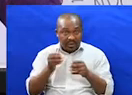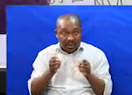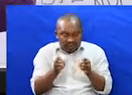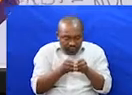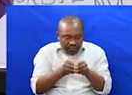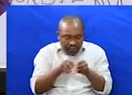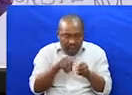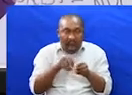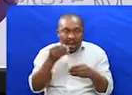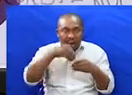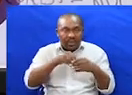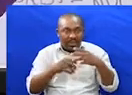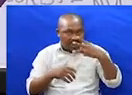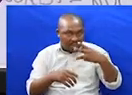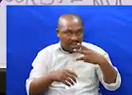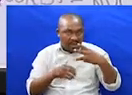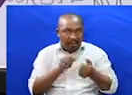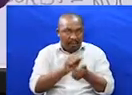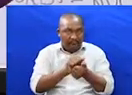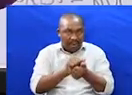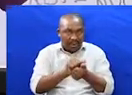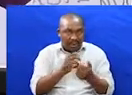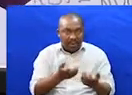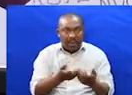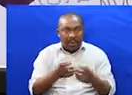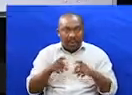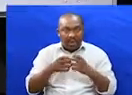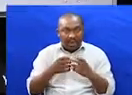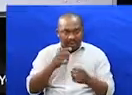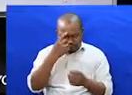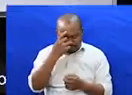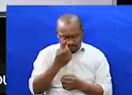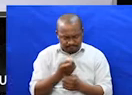can ask ourselves, why these